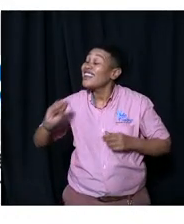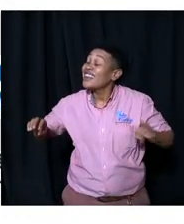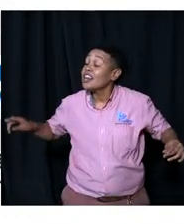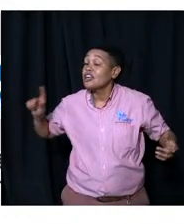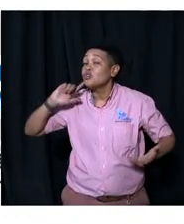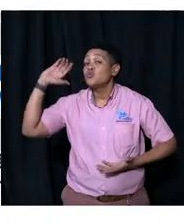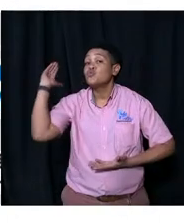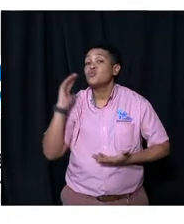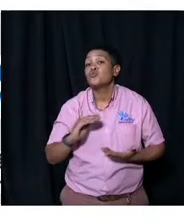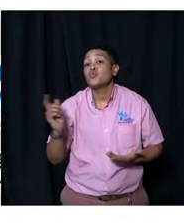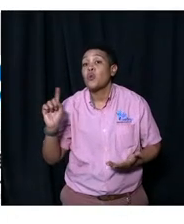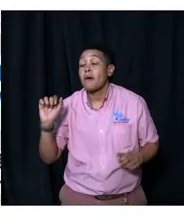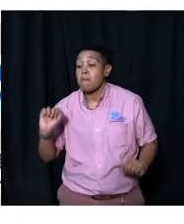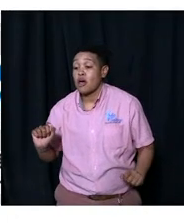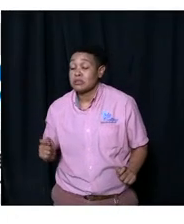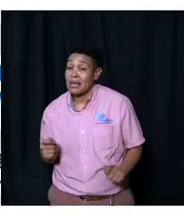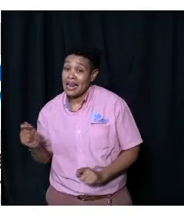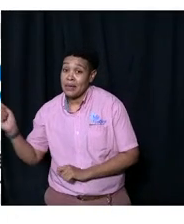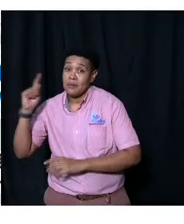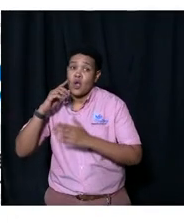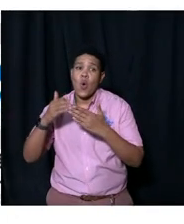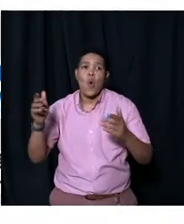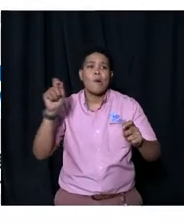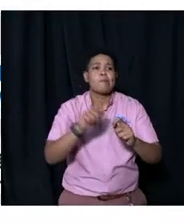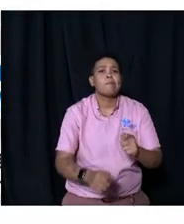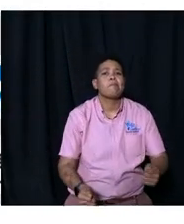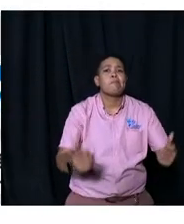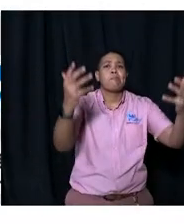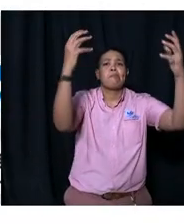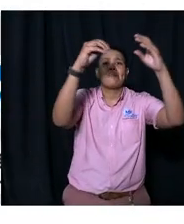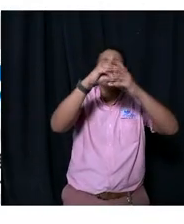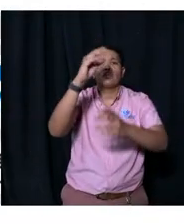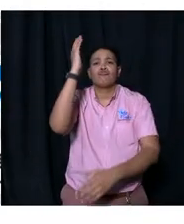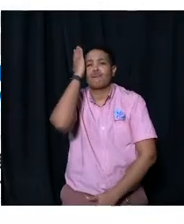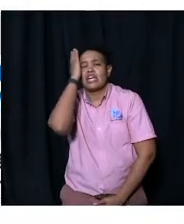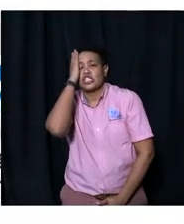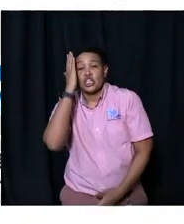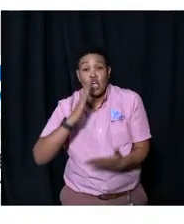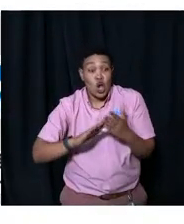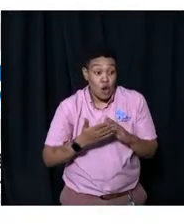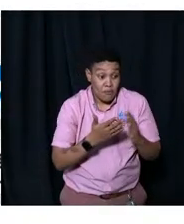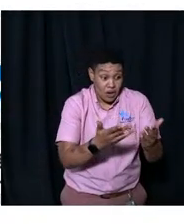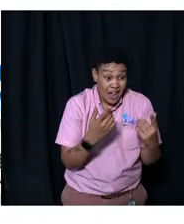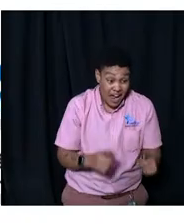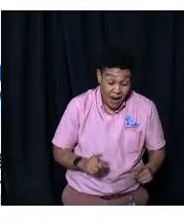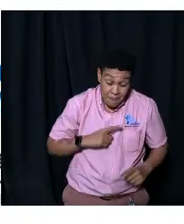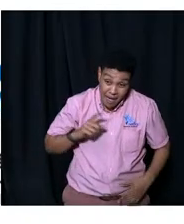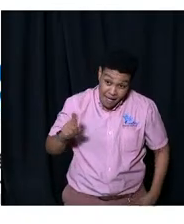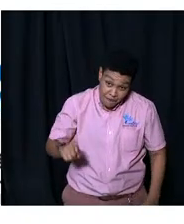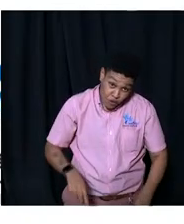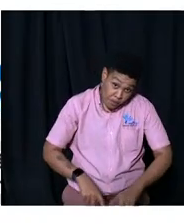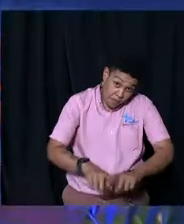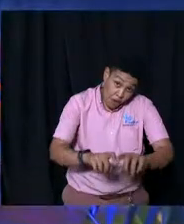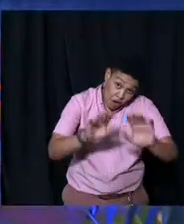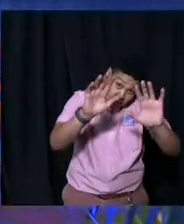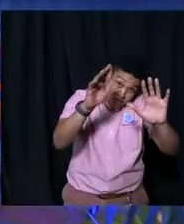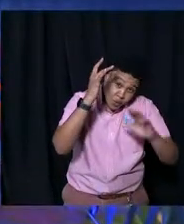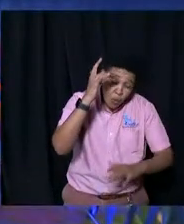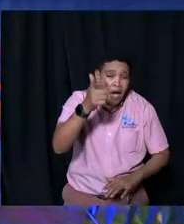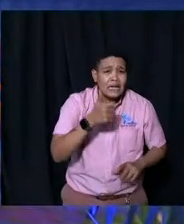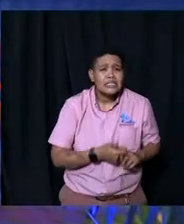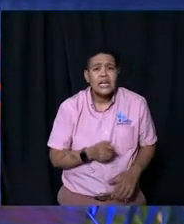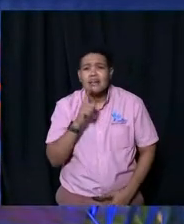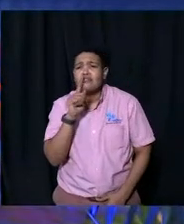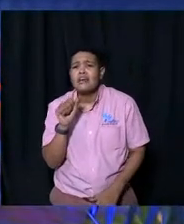to reduce and, where possible, eliminate open burning within residential communities. And I have to pause here because there